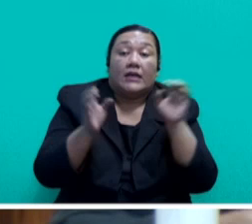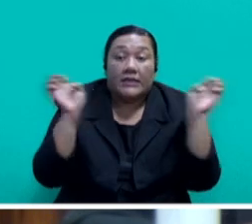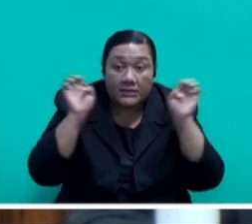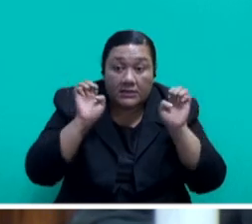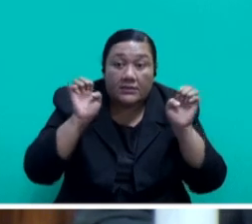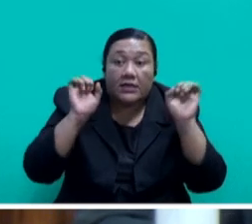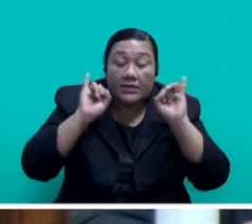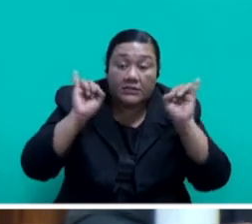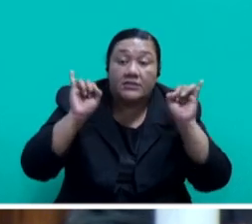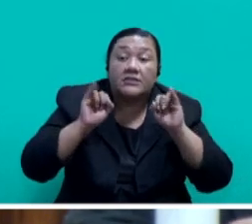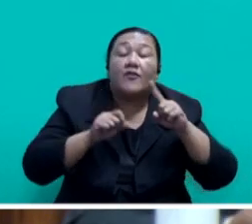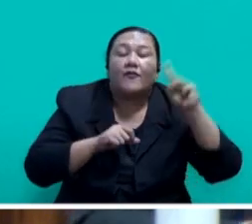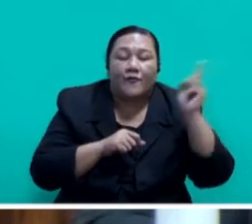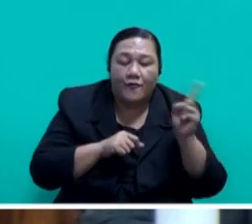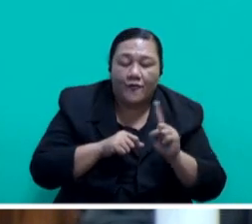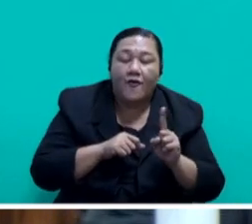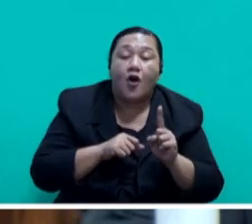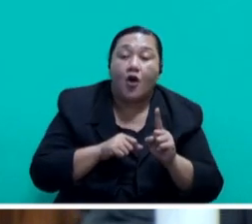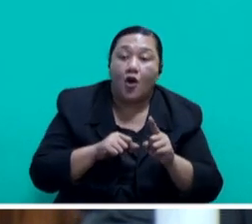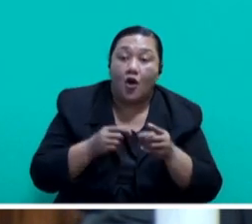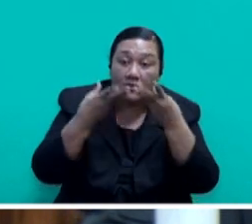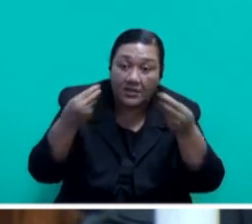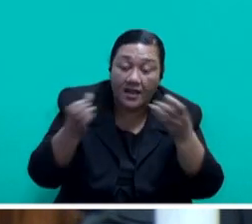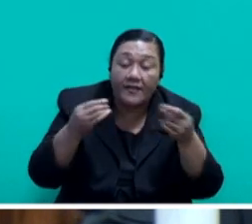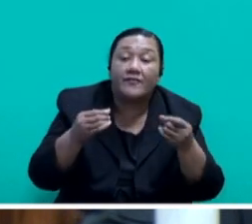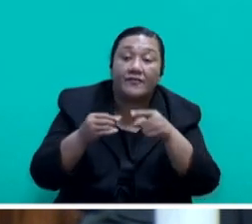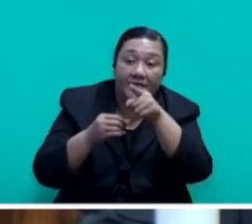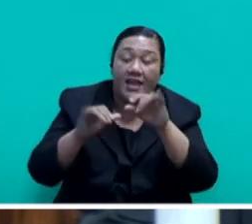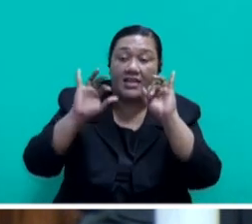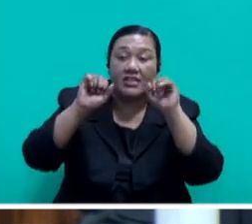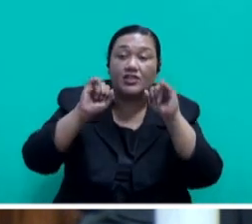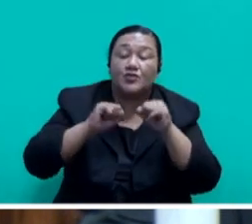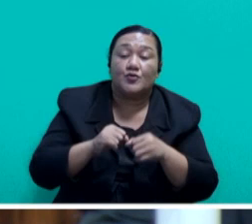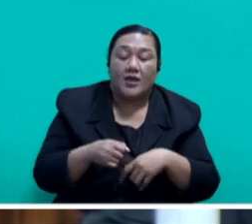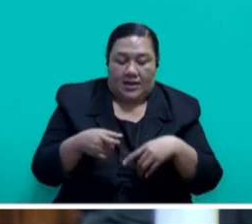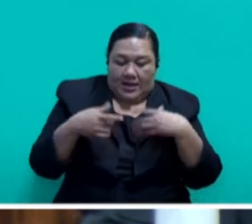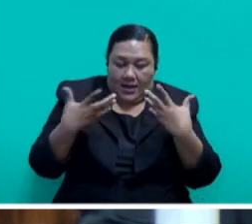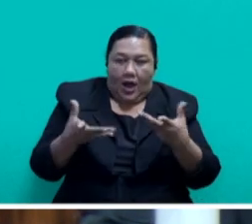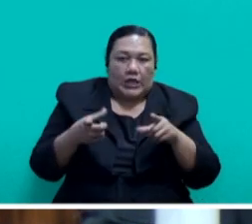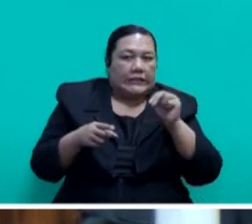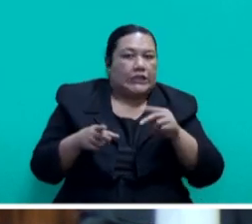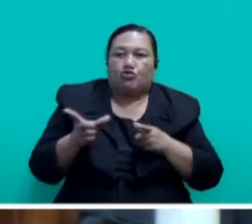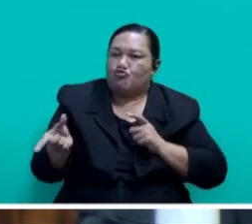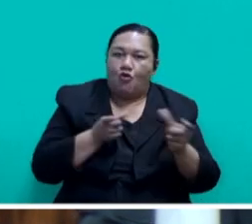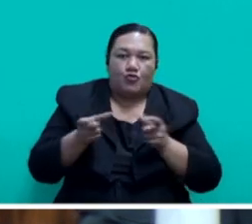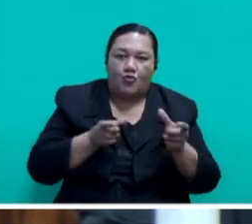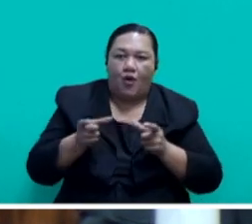issues, our ministry is in damage control mode and has taken decisive